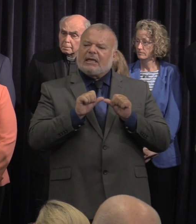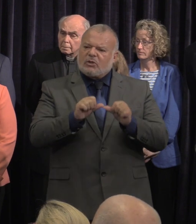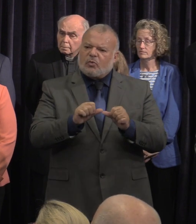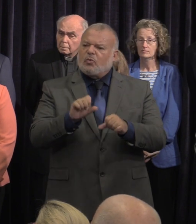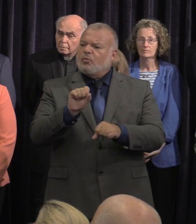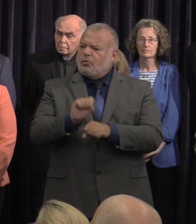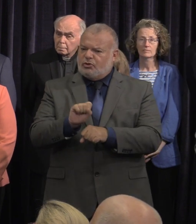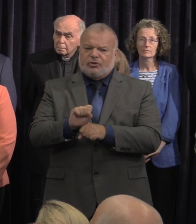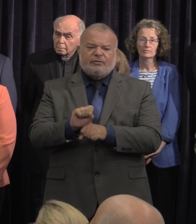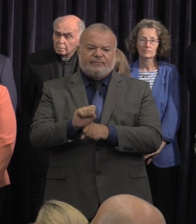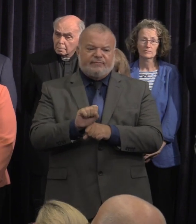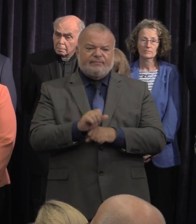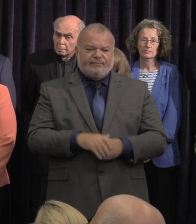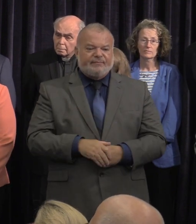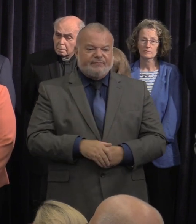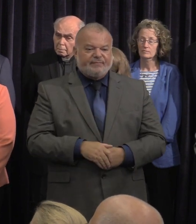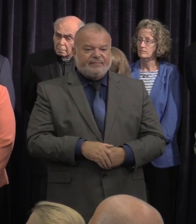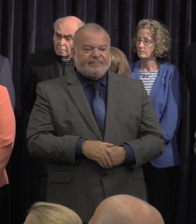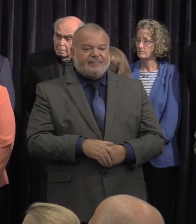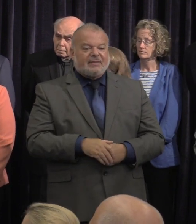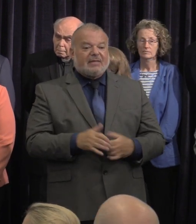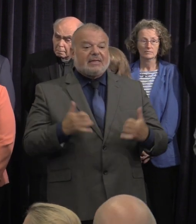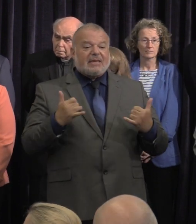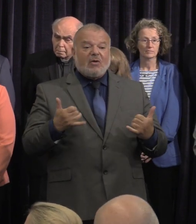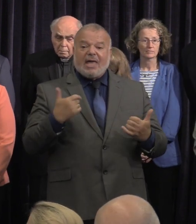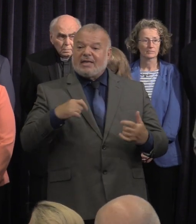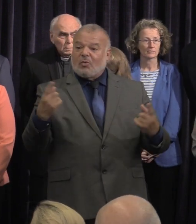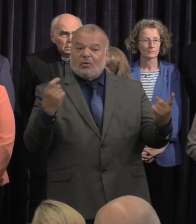this time, I'd like to take questions.